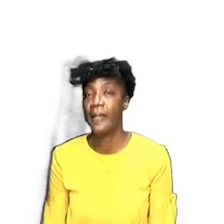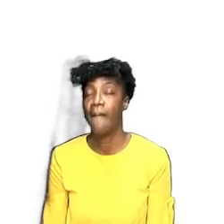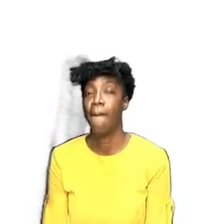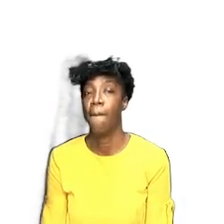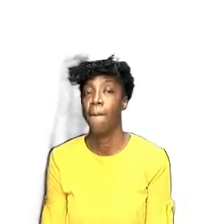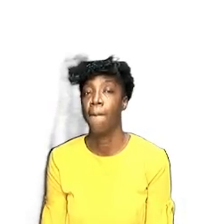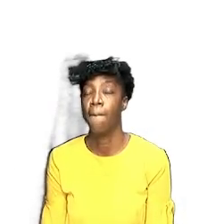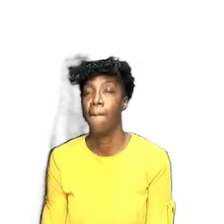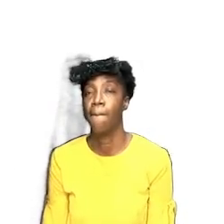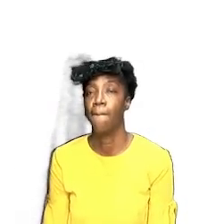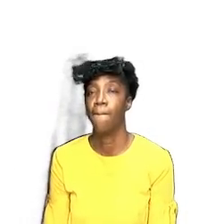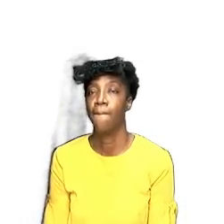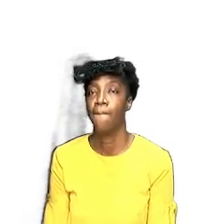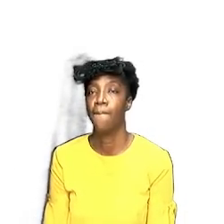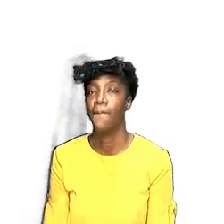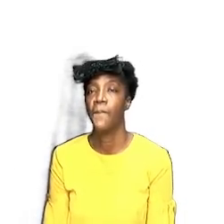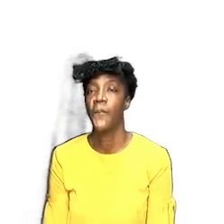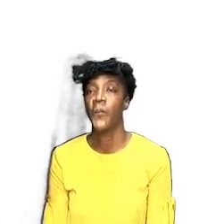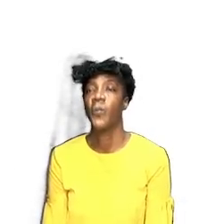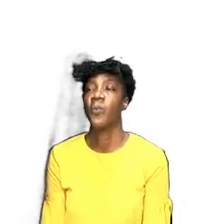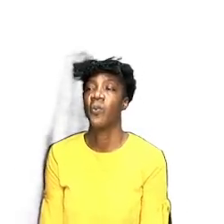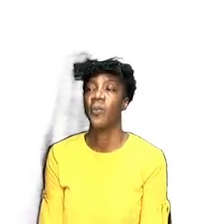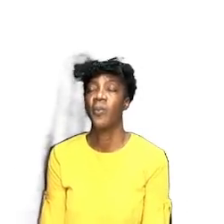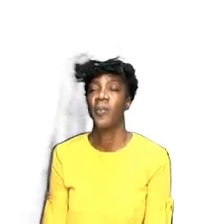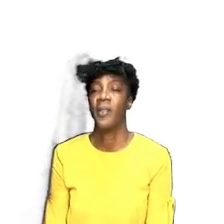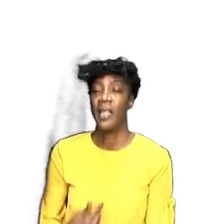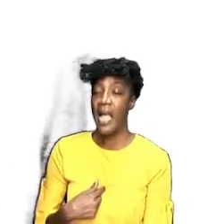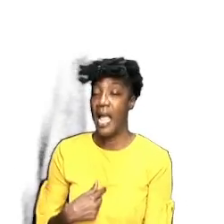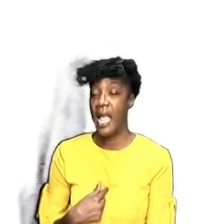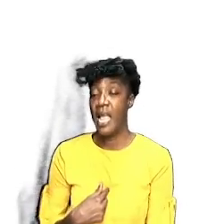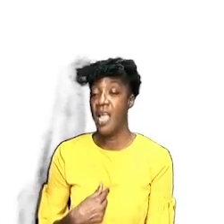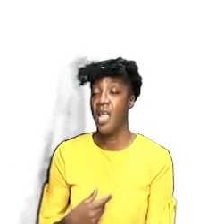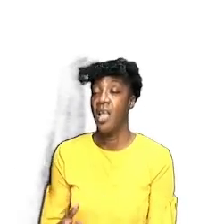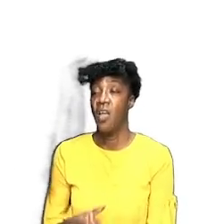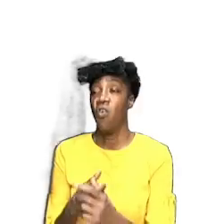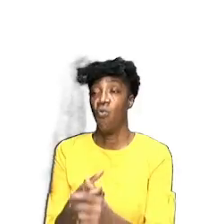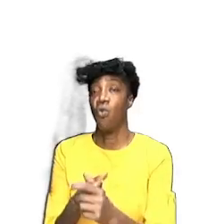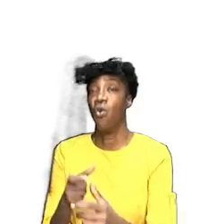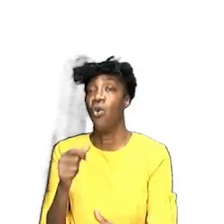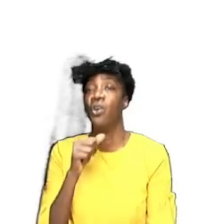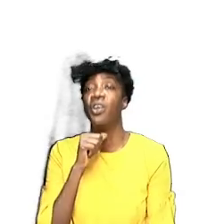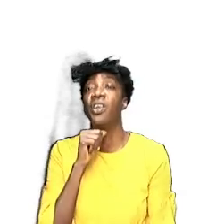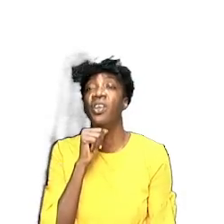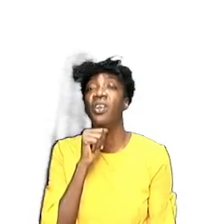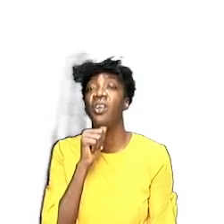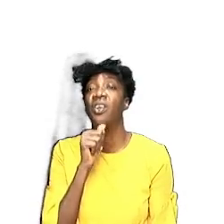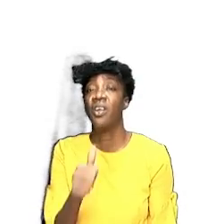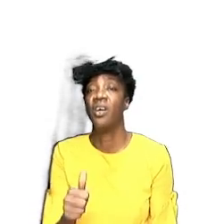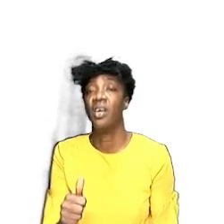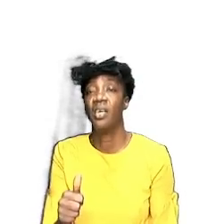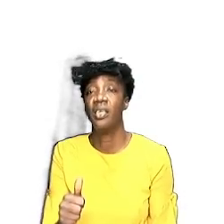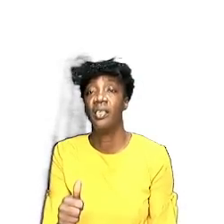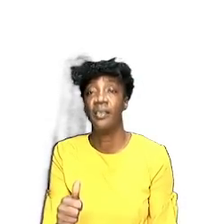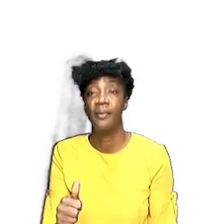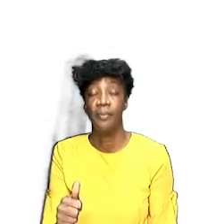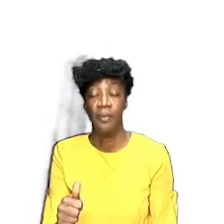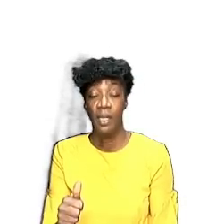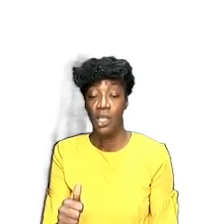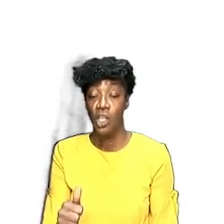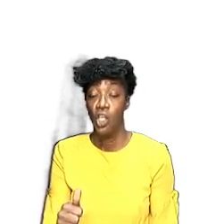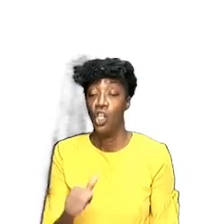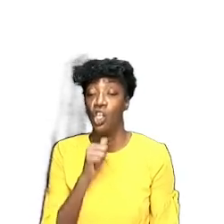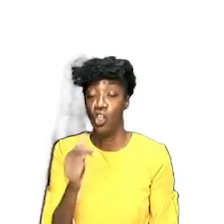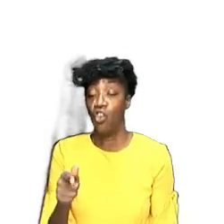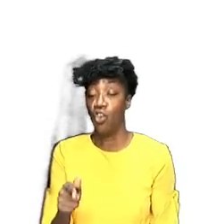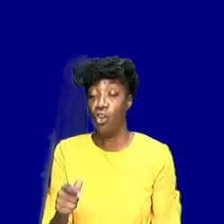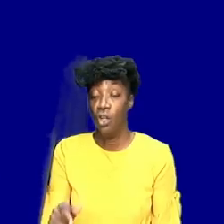26. Praise God. That scripture practically says, I therefore run, not as uncertainly, so fight I, not